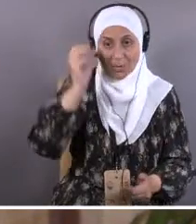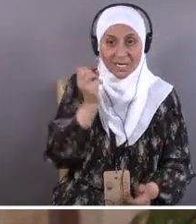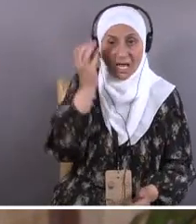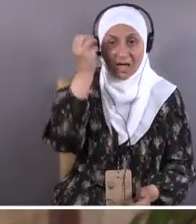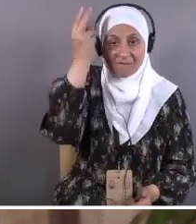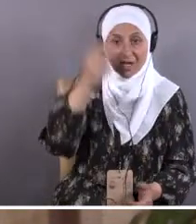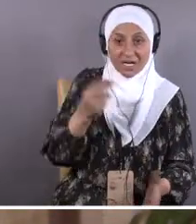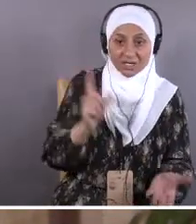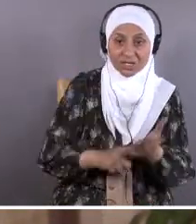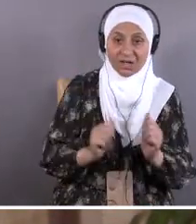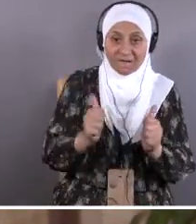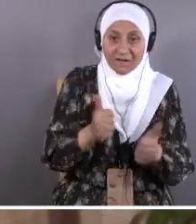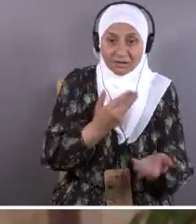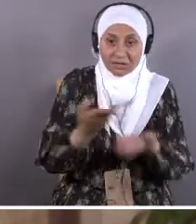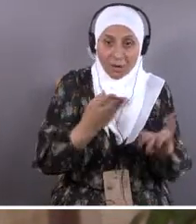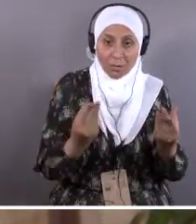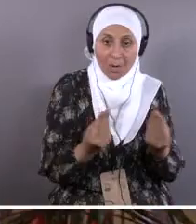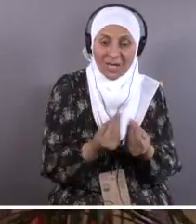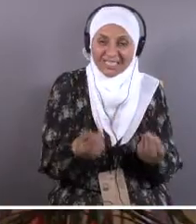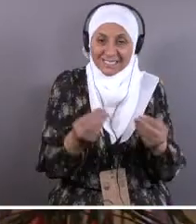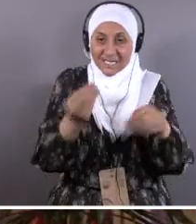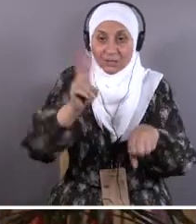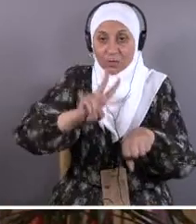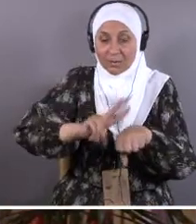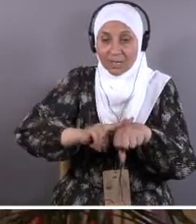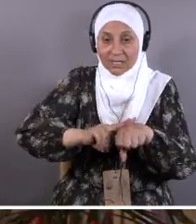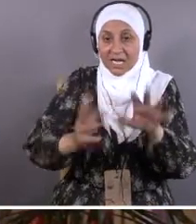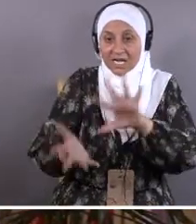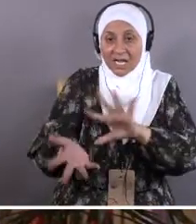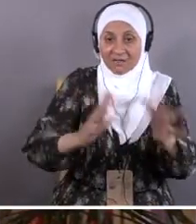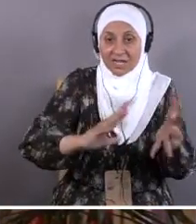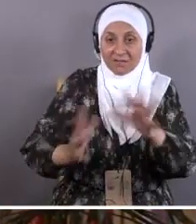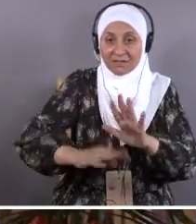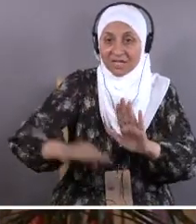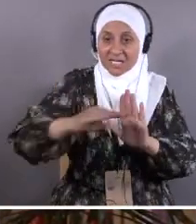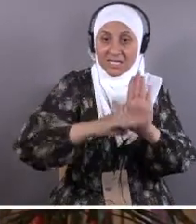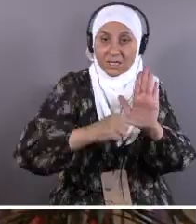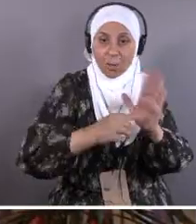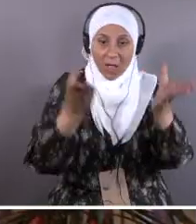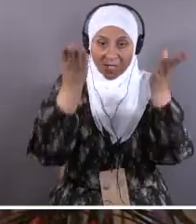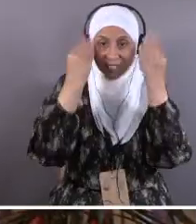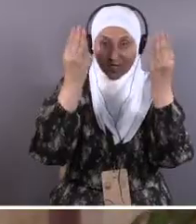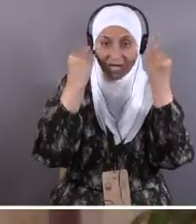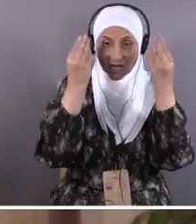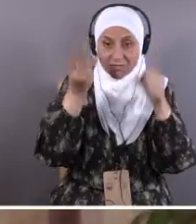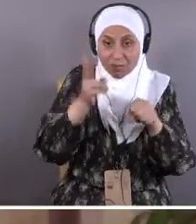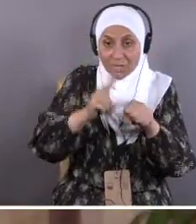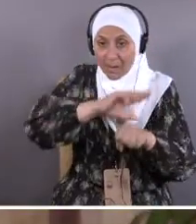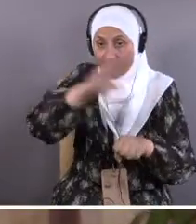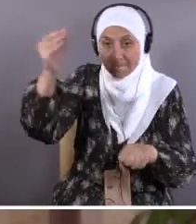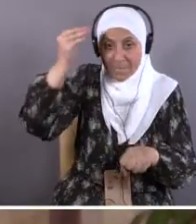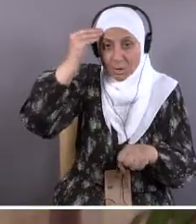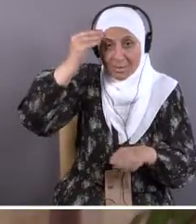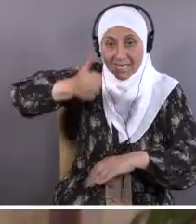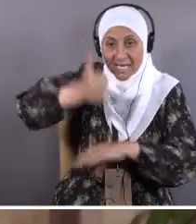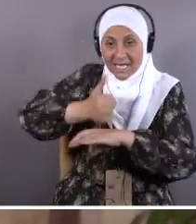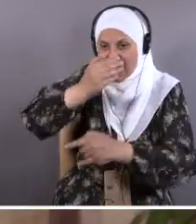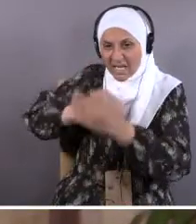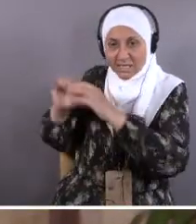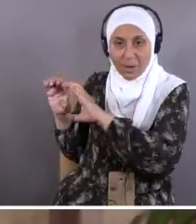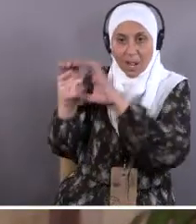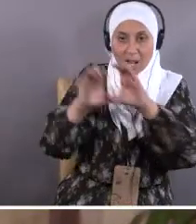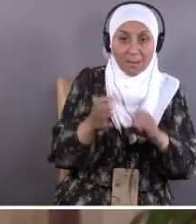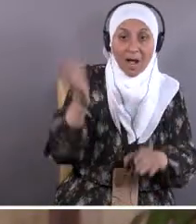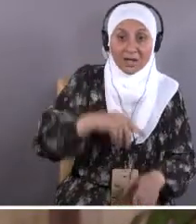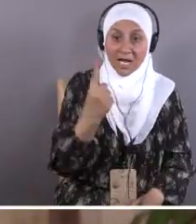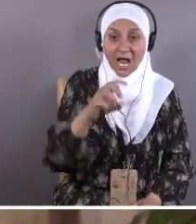to demonstrate cultural practices and share indigenous knowledge. Over 1,000 people have attended the